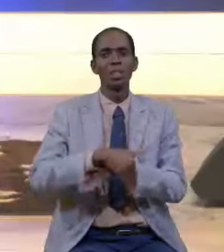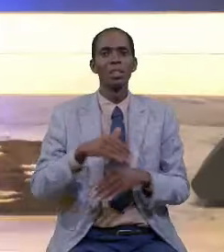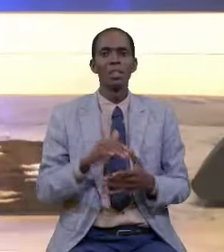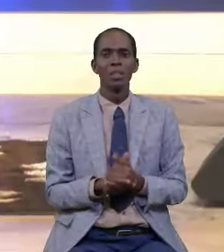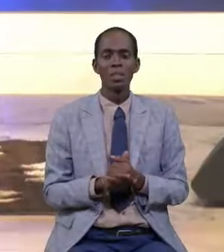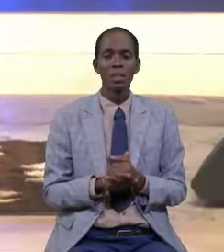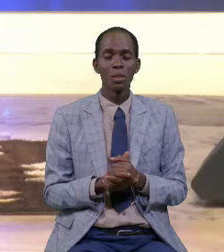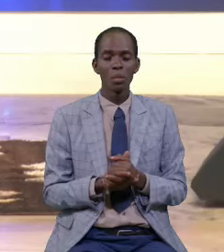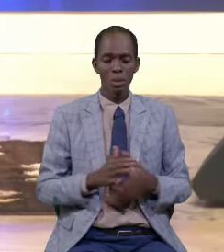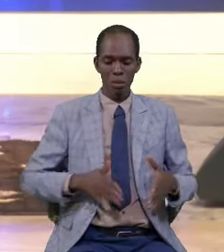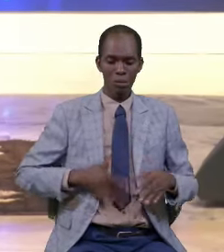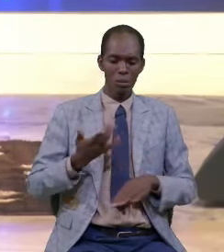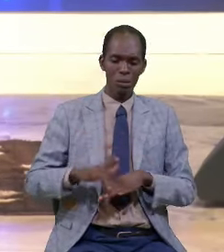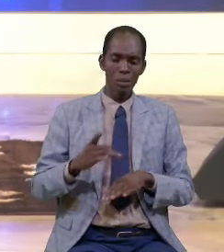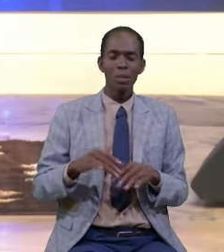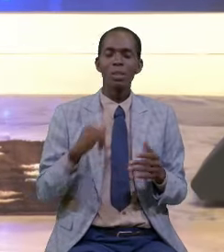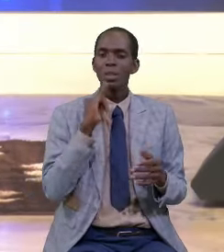Barrenness taken away